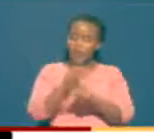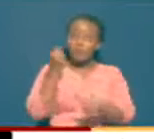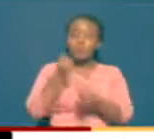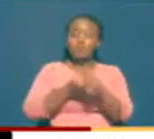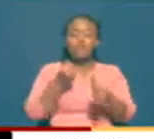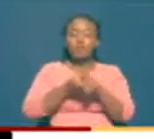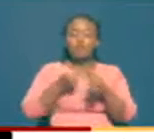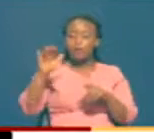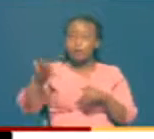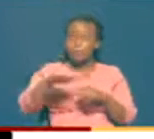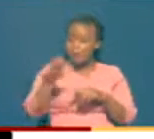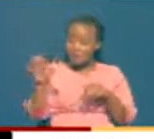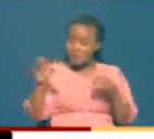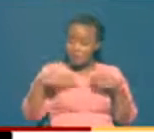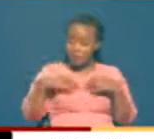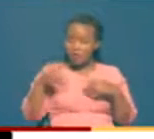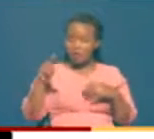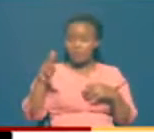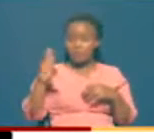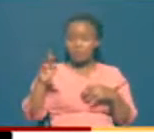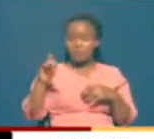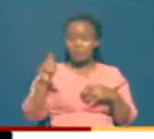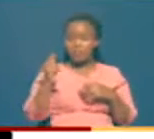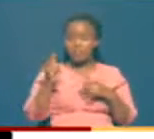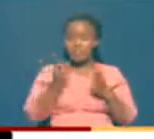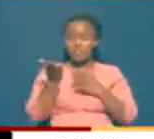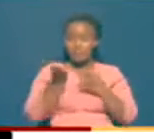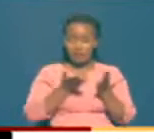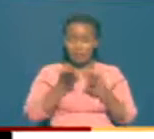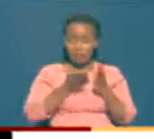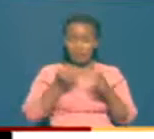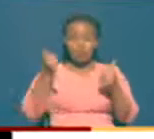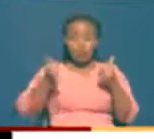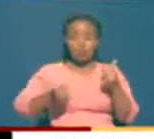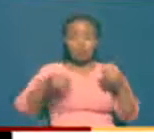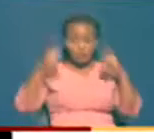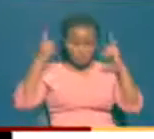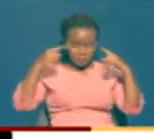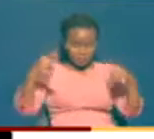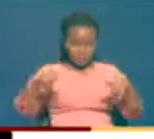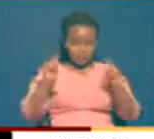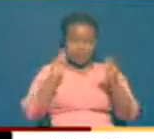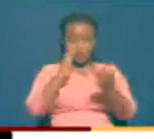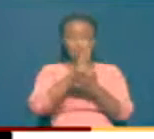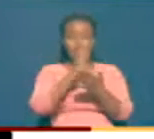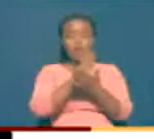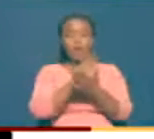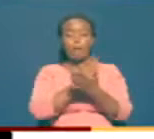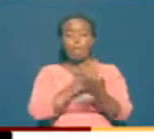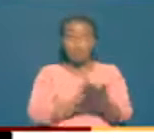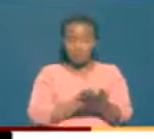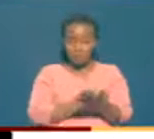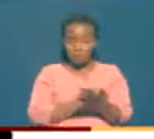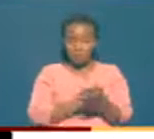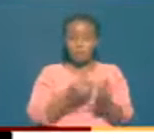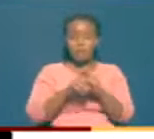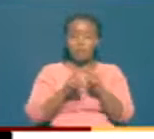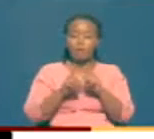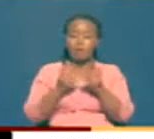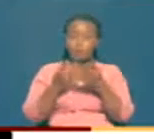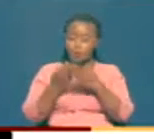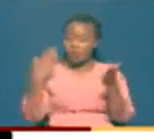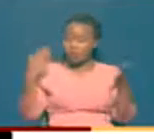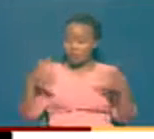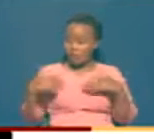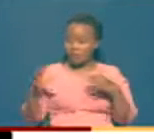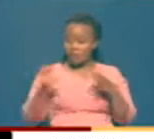veterinary services that is key in the success of the offtake program. The four counties have rolled out a joint coordination